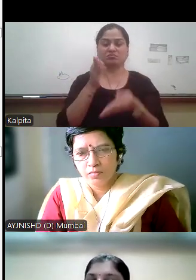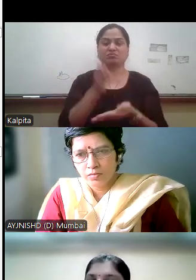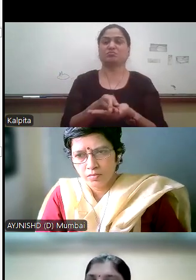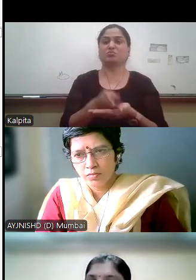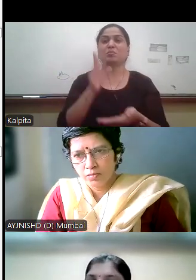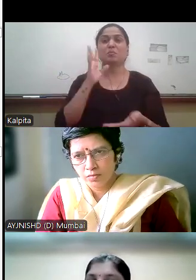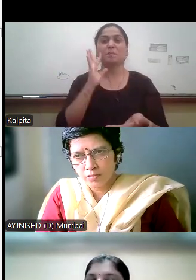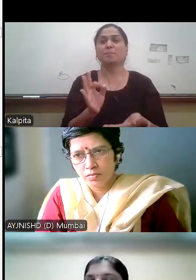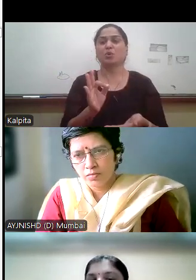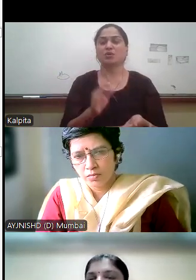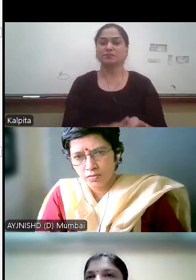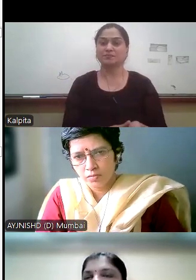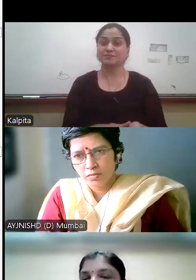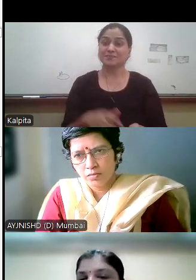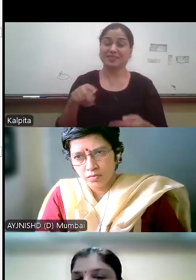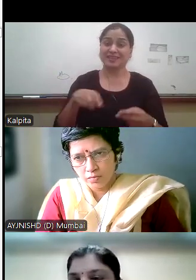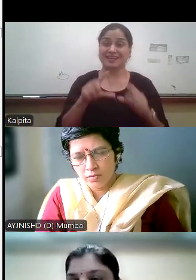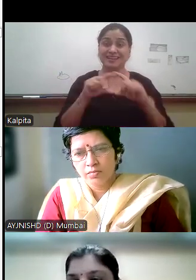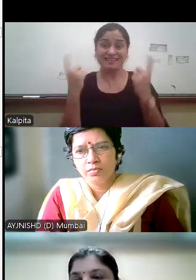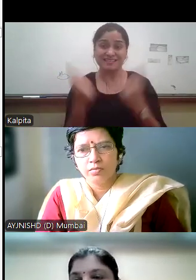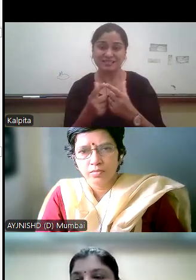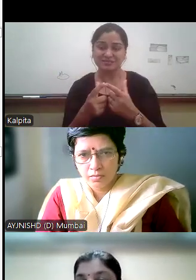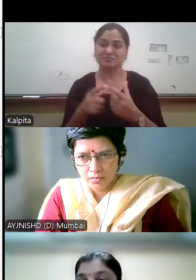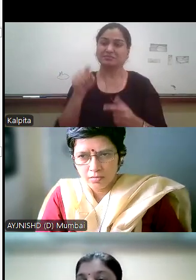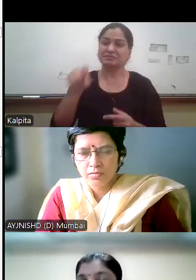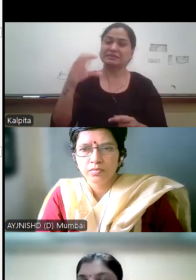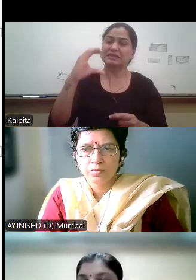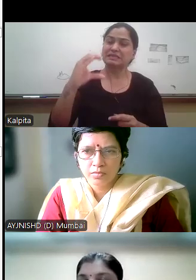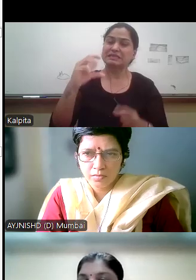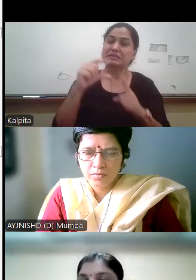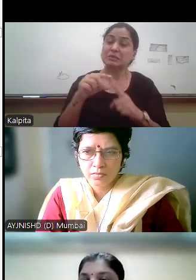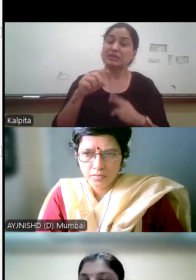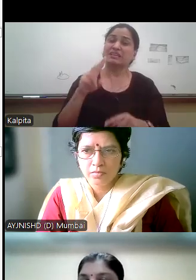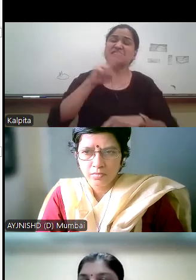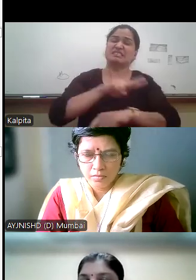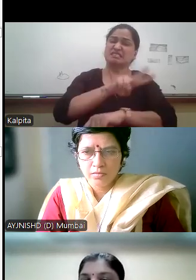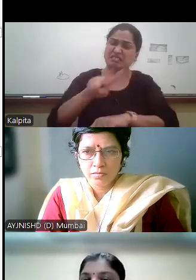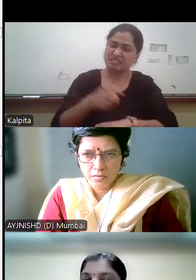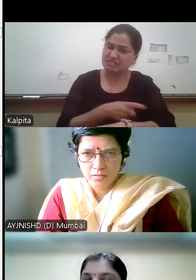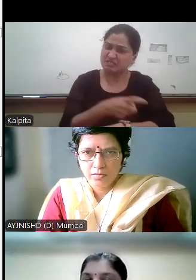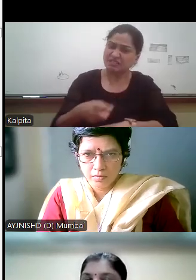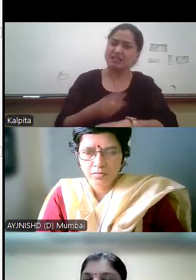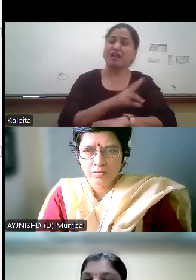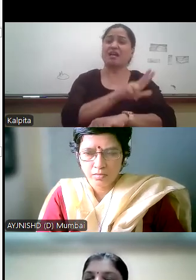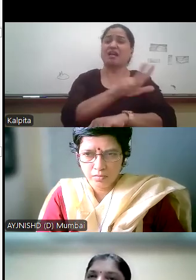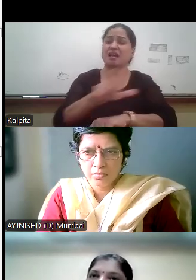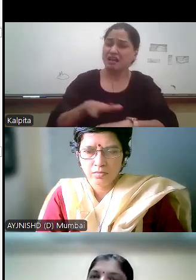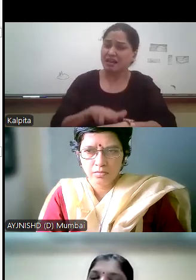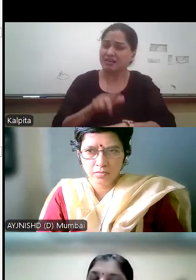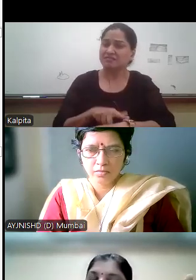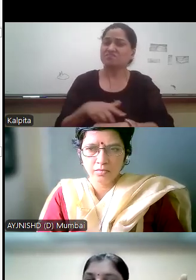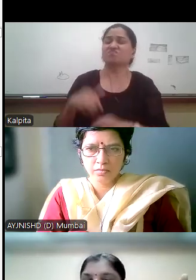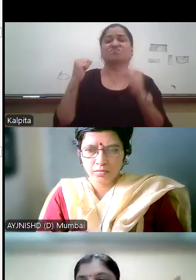So positioning in the classroom where the child is going to spend 7 to 8 hours is very important, because a wrong posture